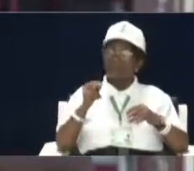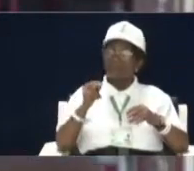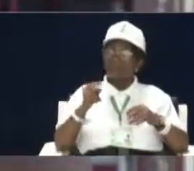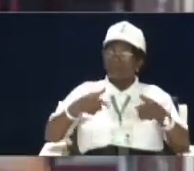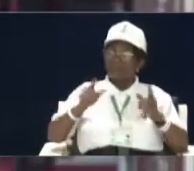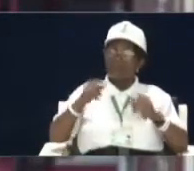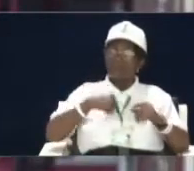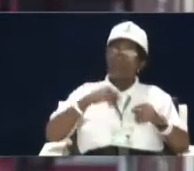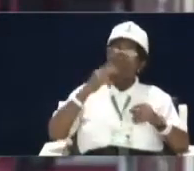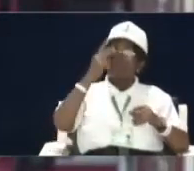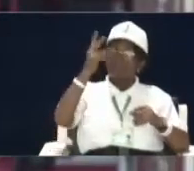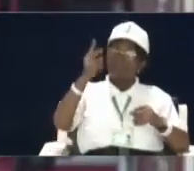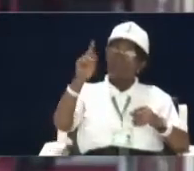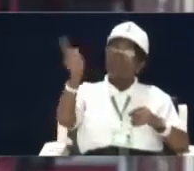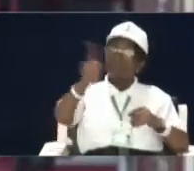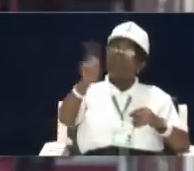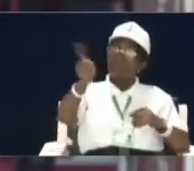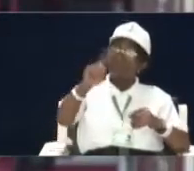see where